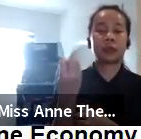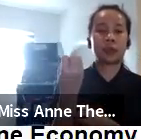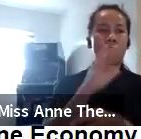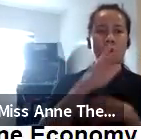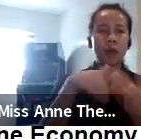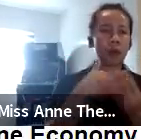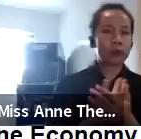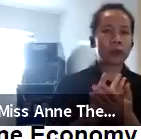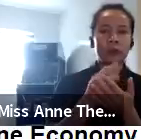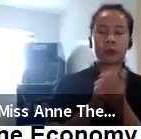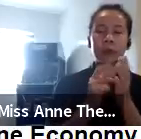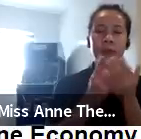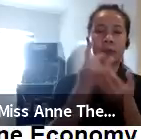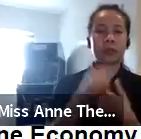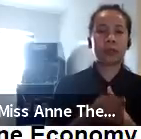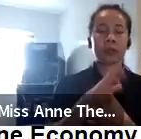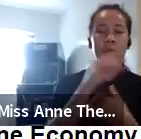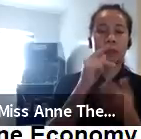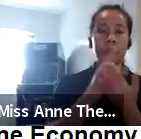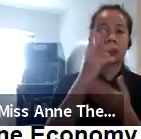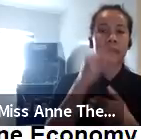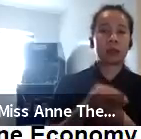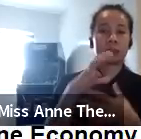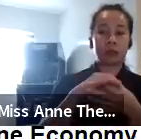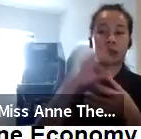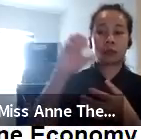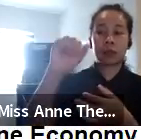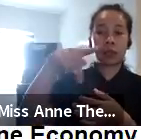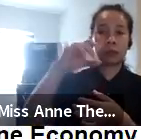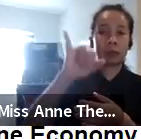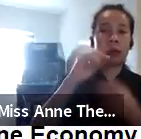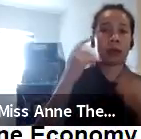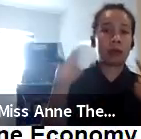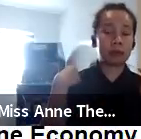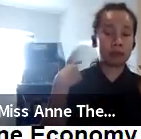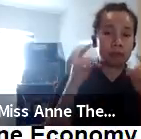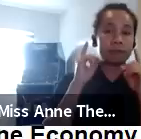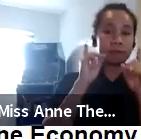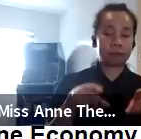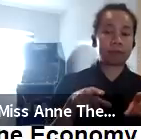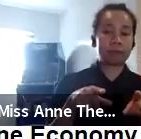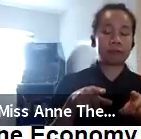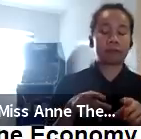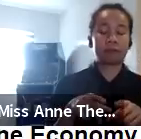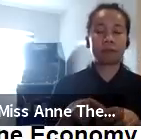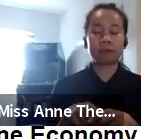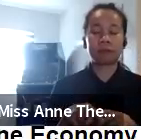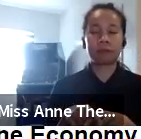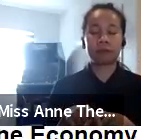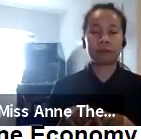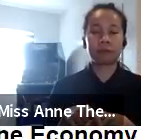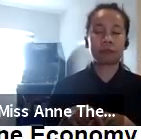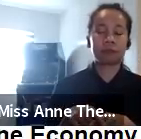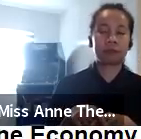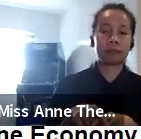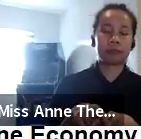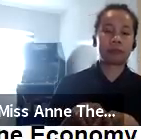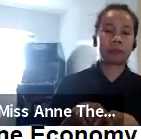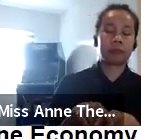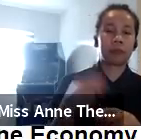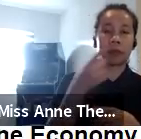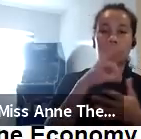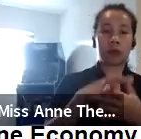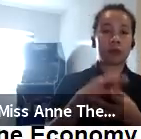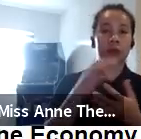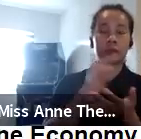projects and programs of APEC I have attended. And because of that, I have